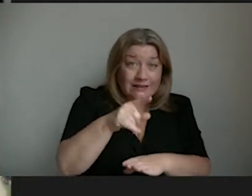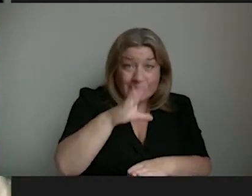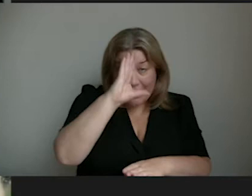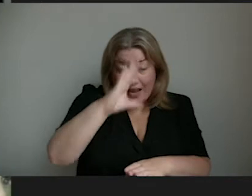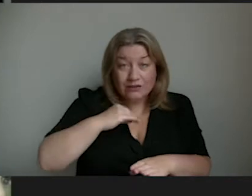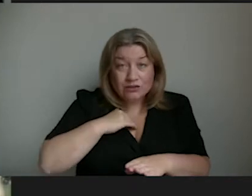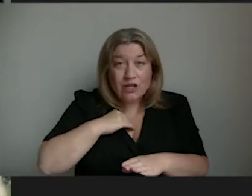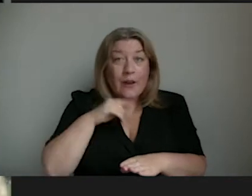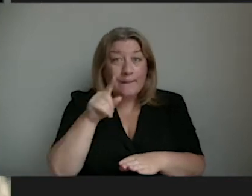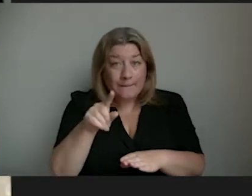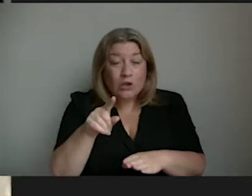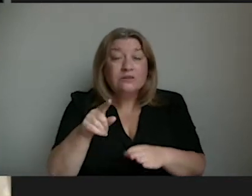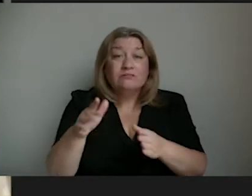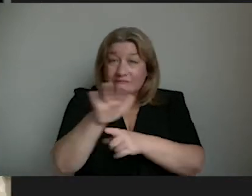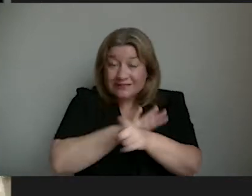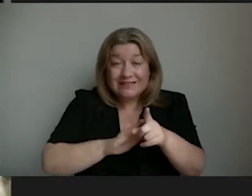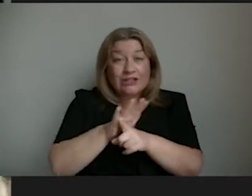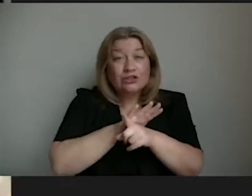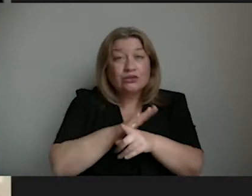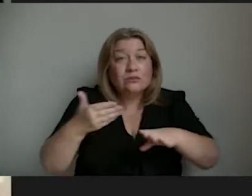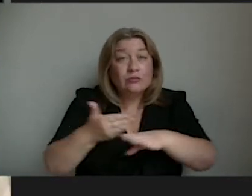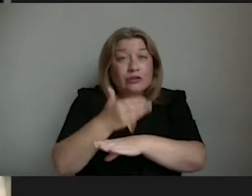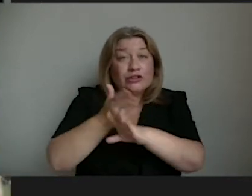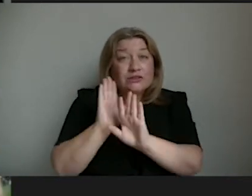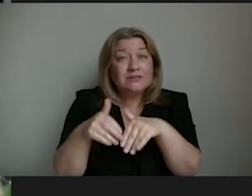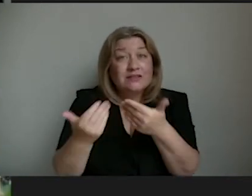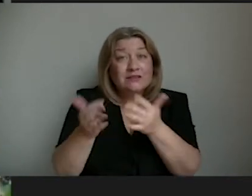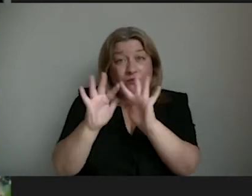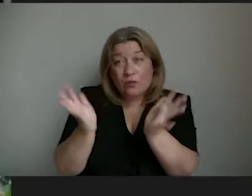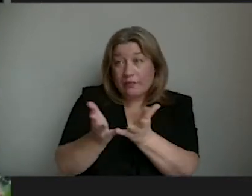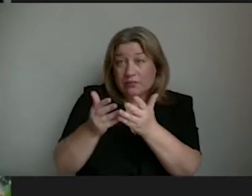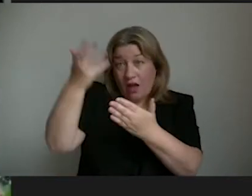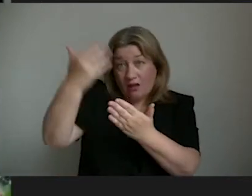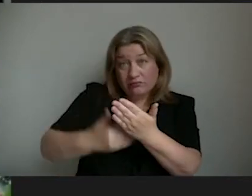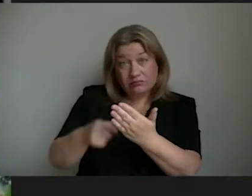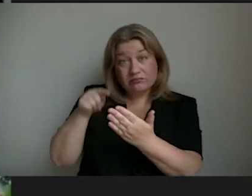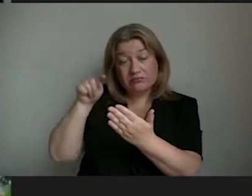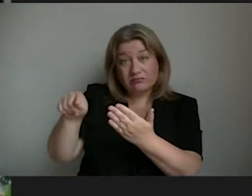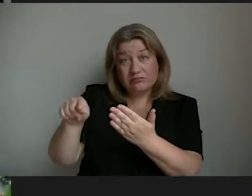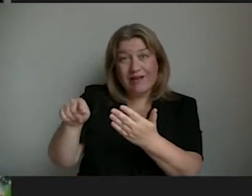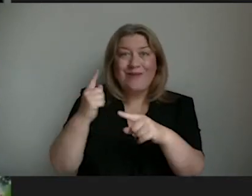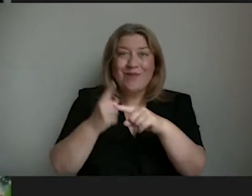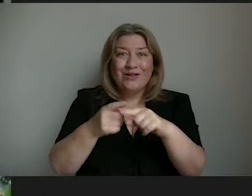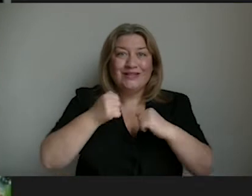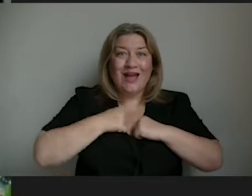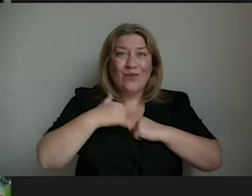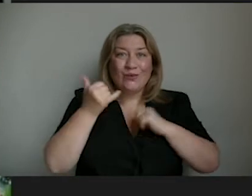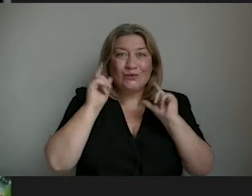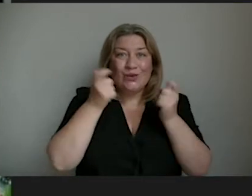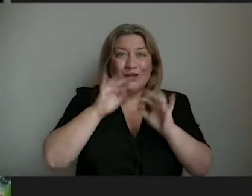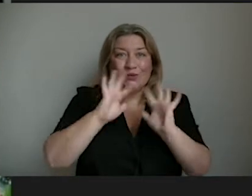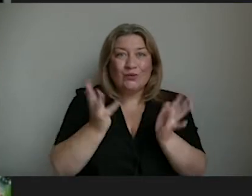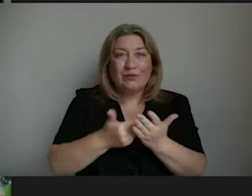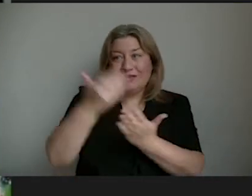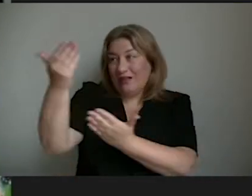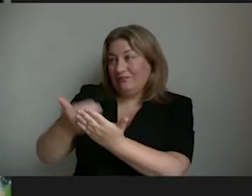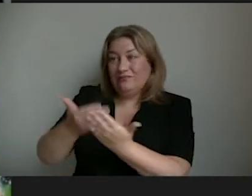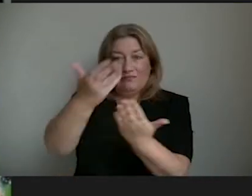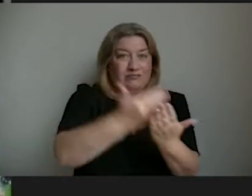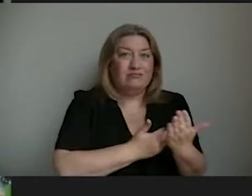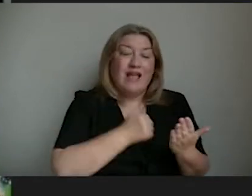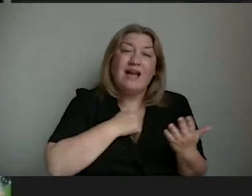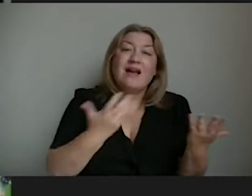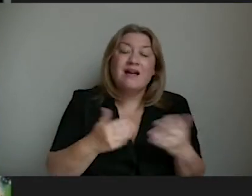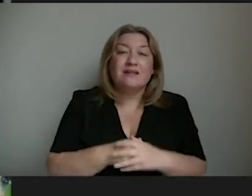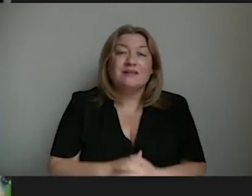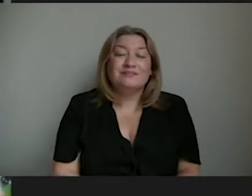these apprenticeships will be on the National Apprenticeship Service website, or like Russell said, available on the Walsall College website as well. But it is